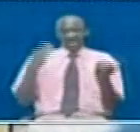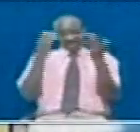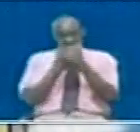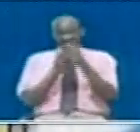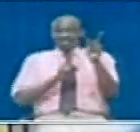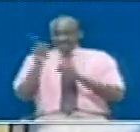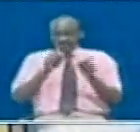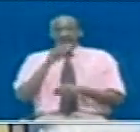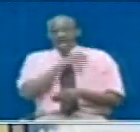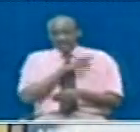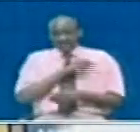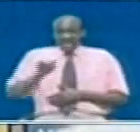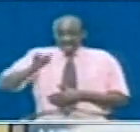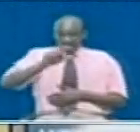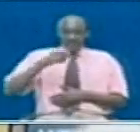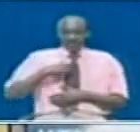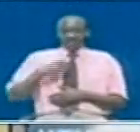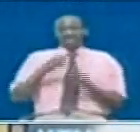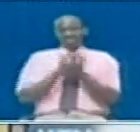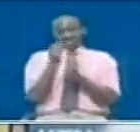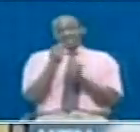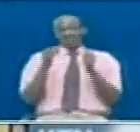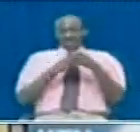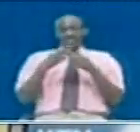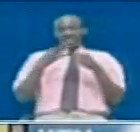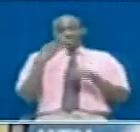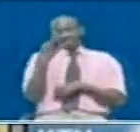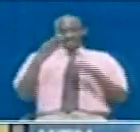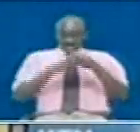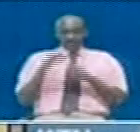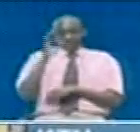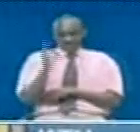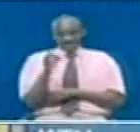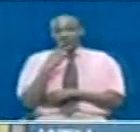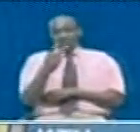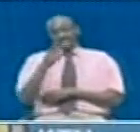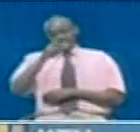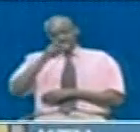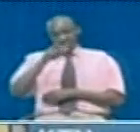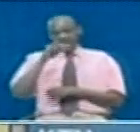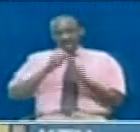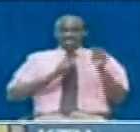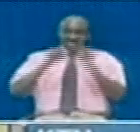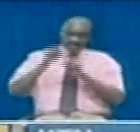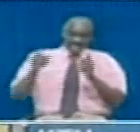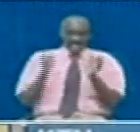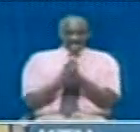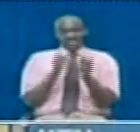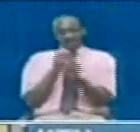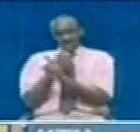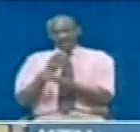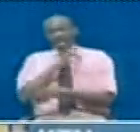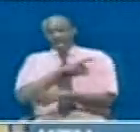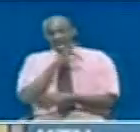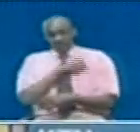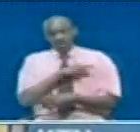transport allowance increases by 39% to 3,200 shillings per month, while safari and subsistence